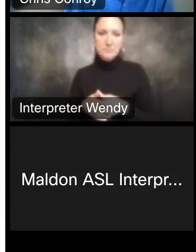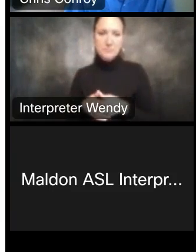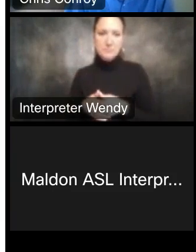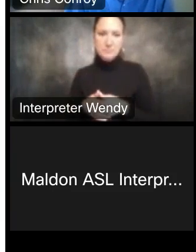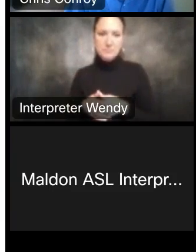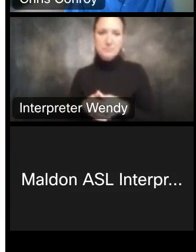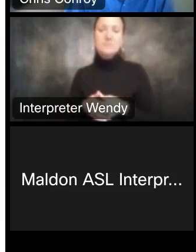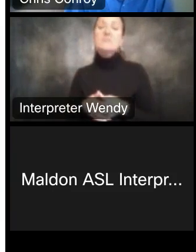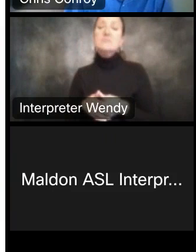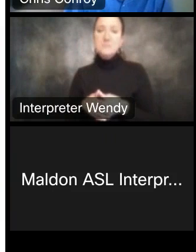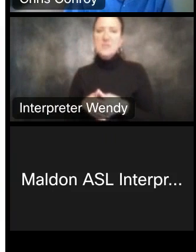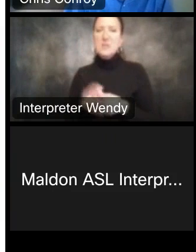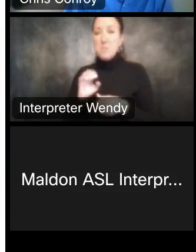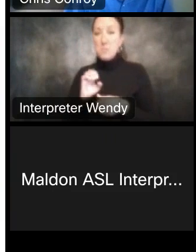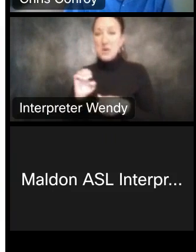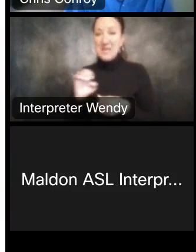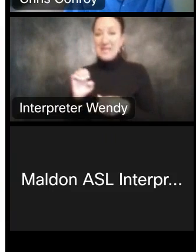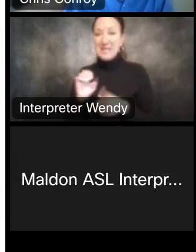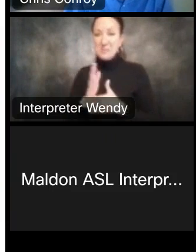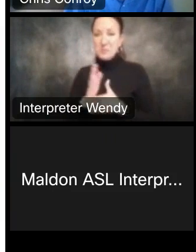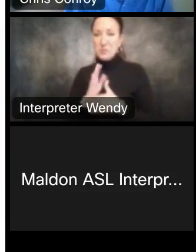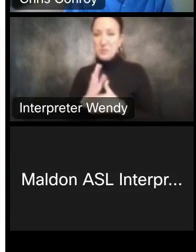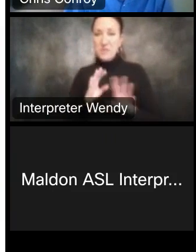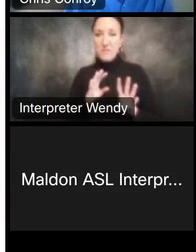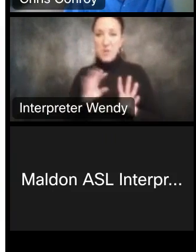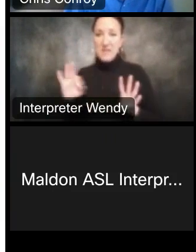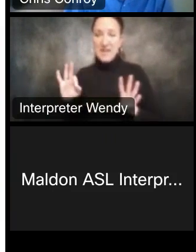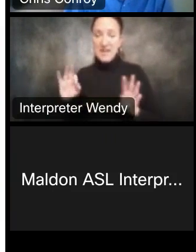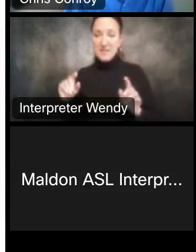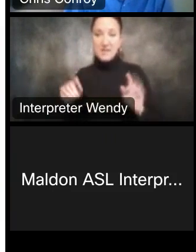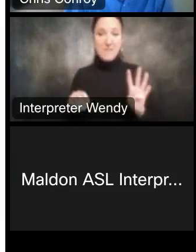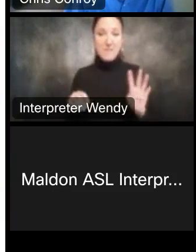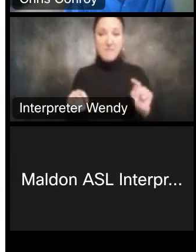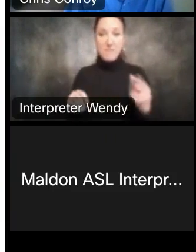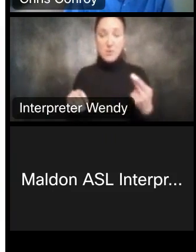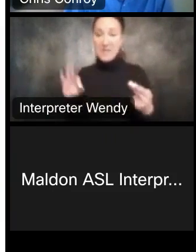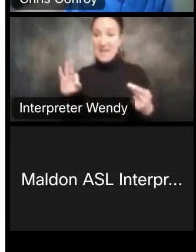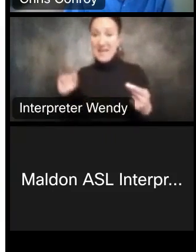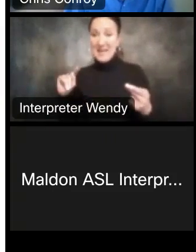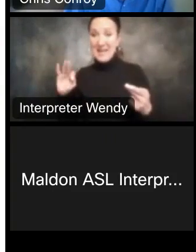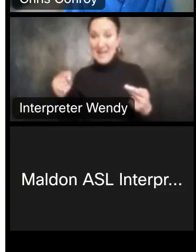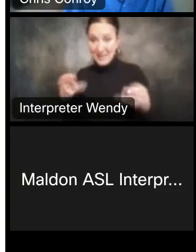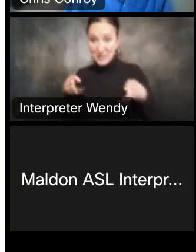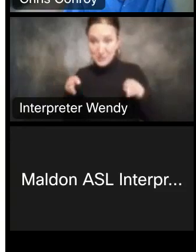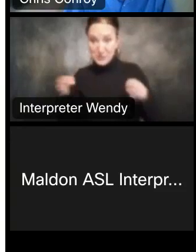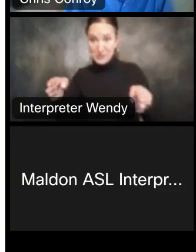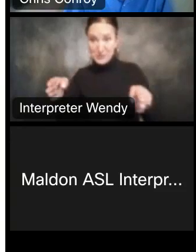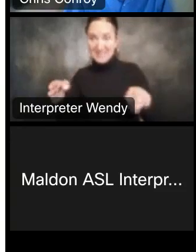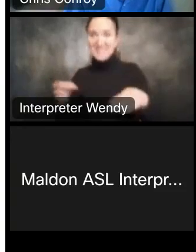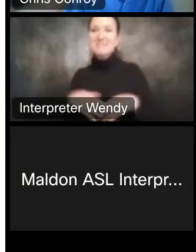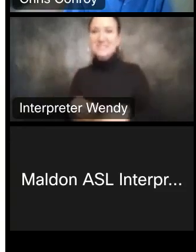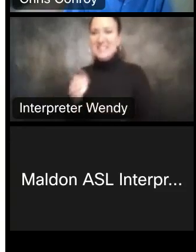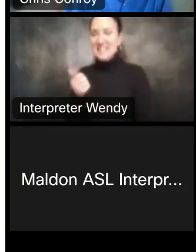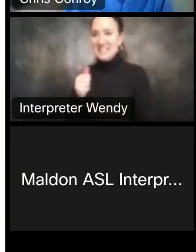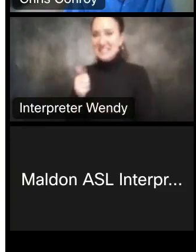Moving further east along the corridor between 4th Street and 9th Street, very similar to the previous slide,